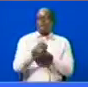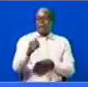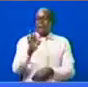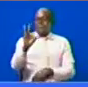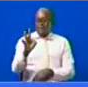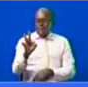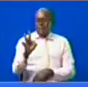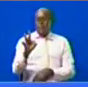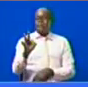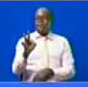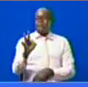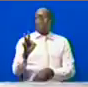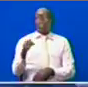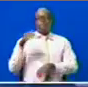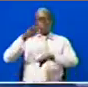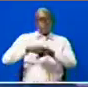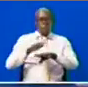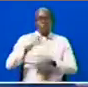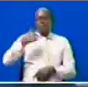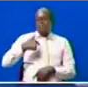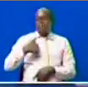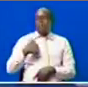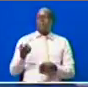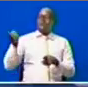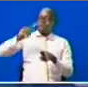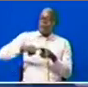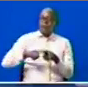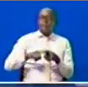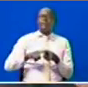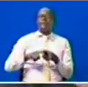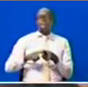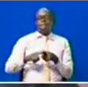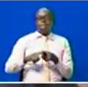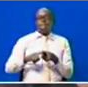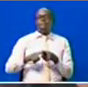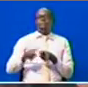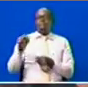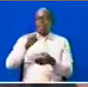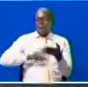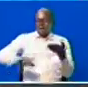India. It will be really interesting for me to have some answer about locals.